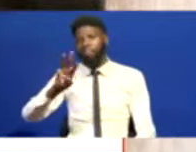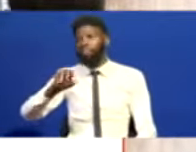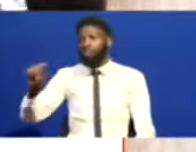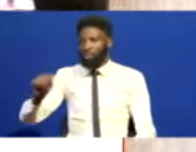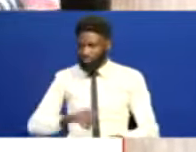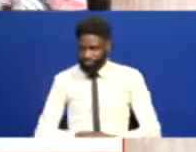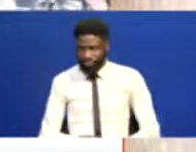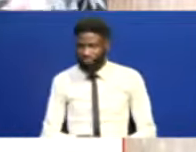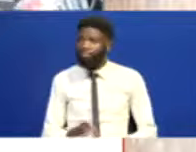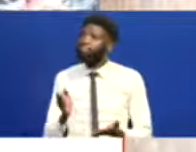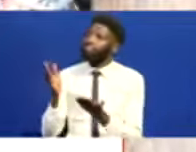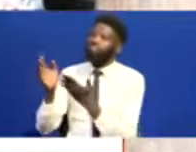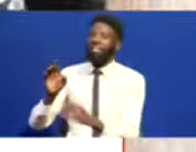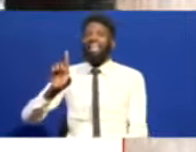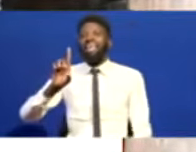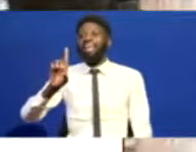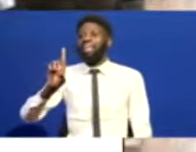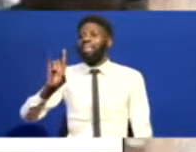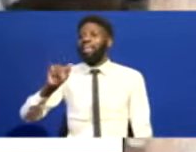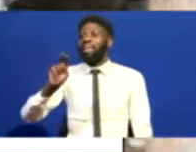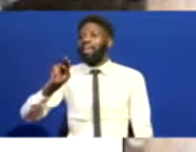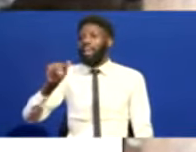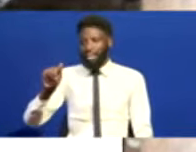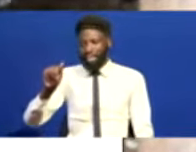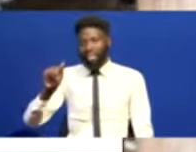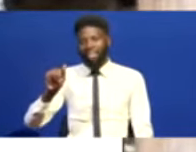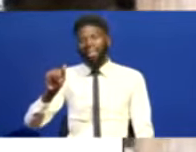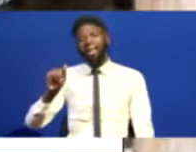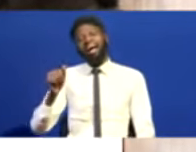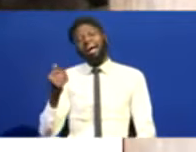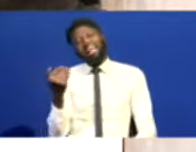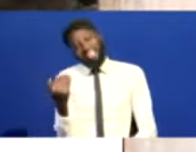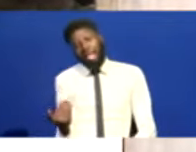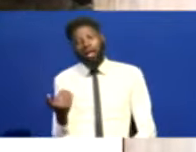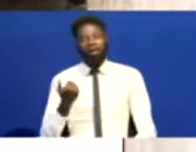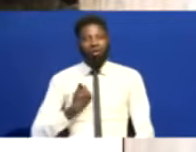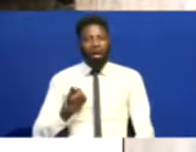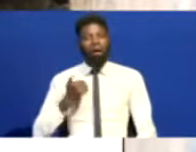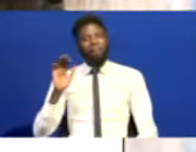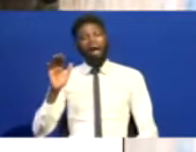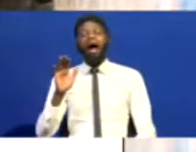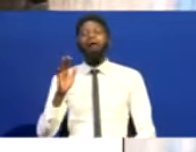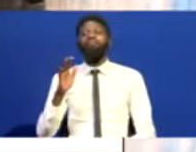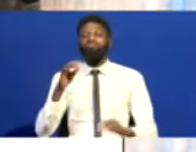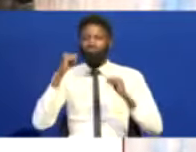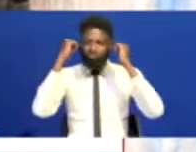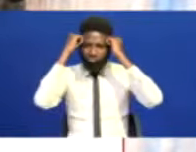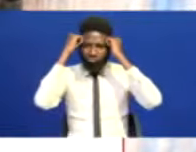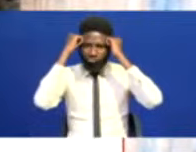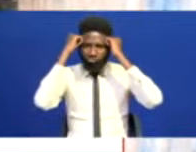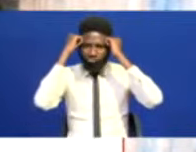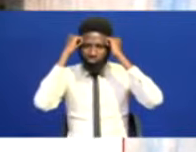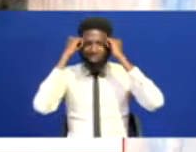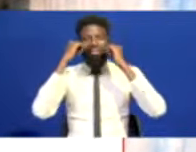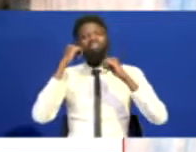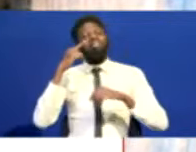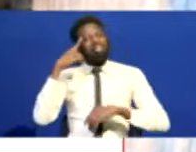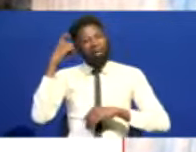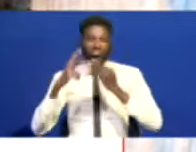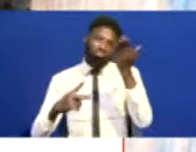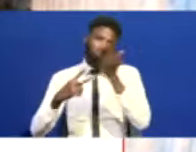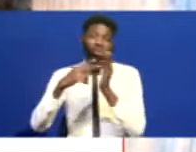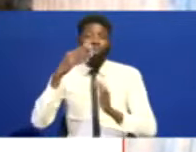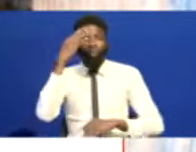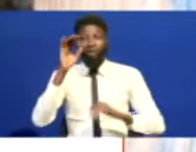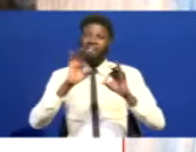meet Diane Nduku, a young girl whose journey to her dream has been curtailed by poverty in the family.